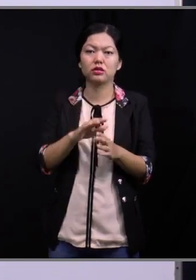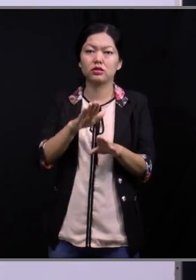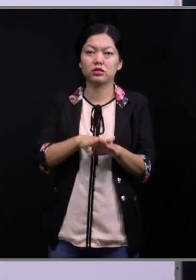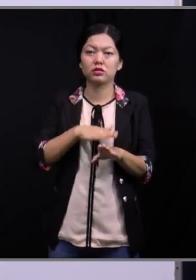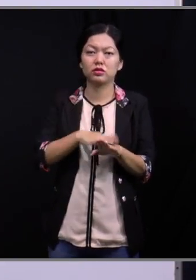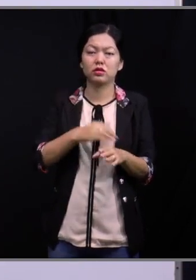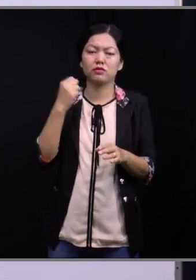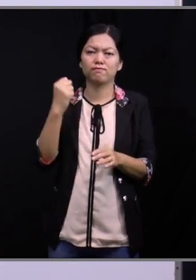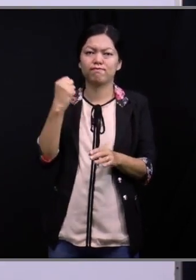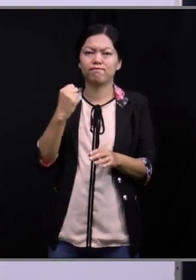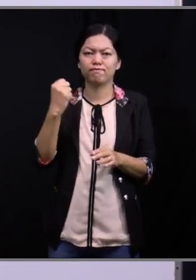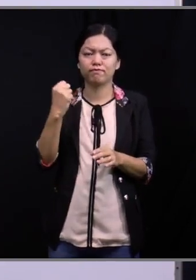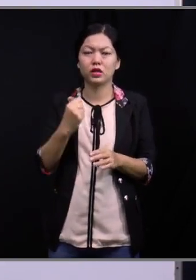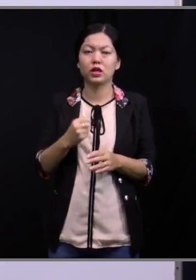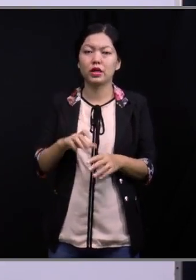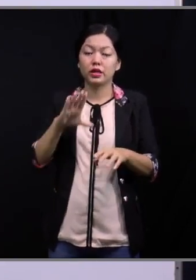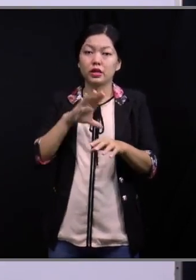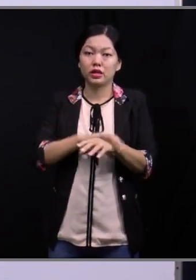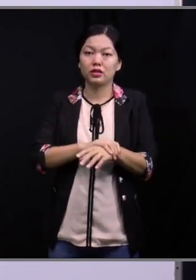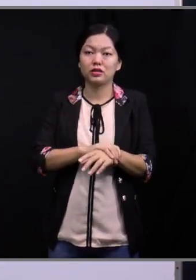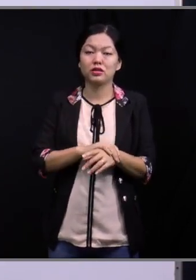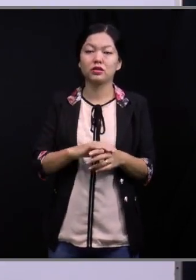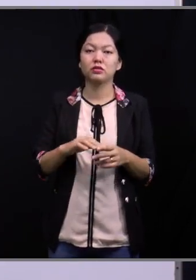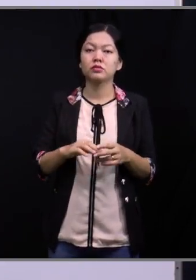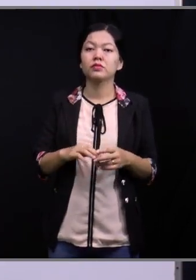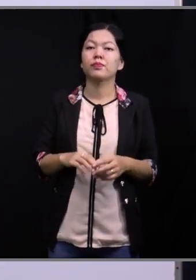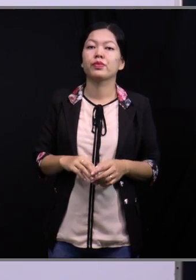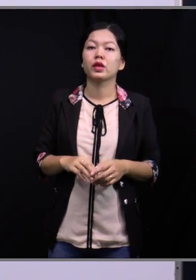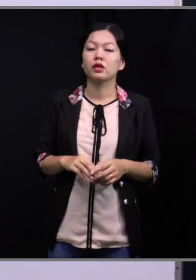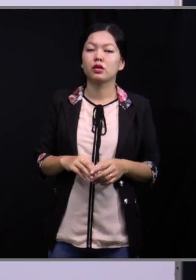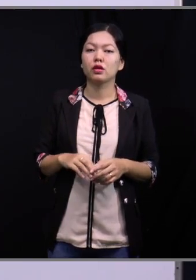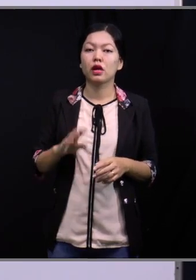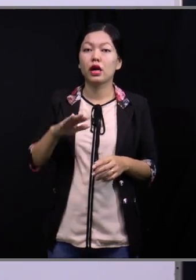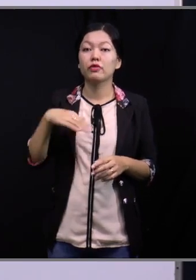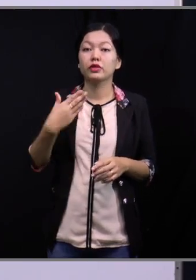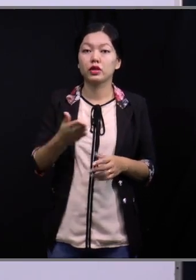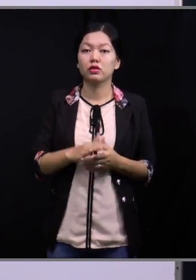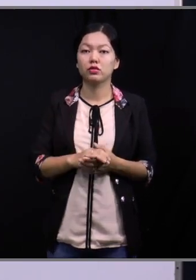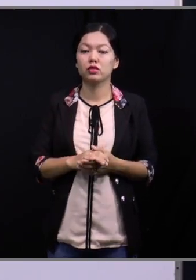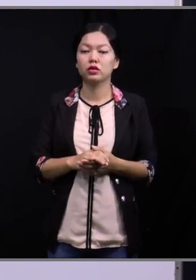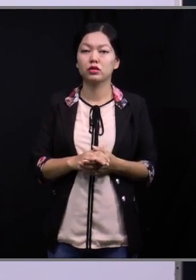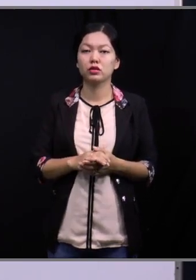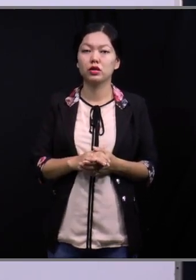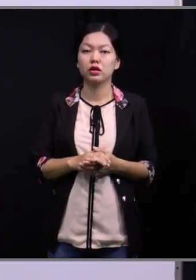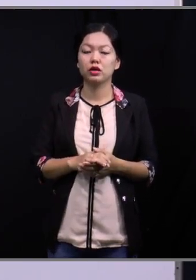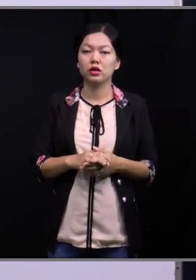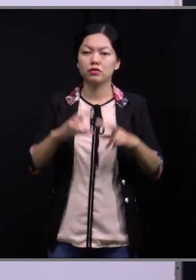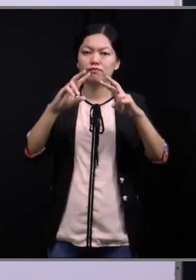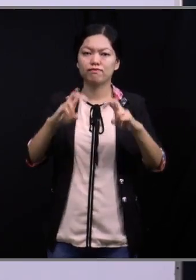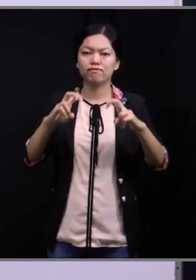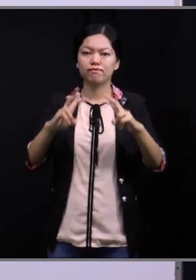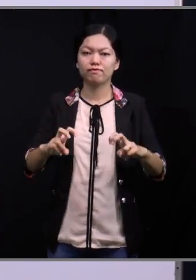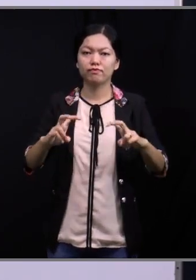then give the name and place them in this taxonomic category requires intensive field work, intensive